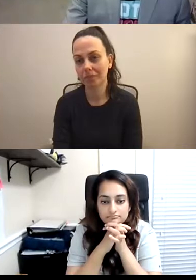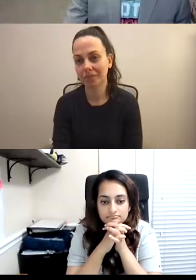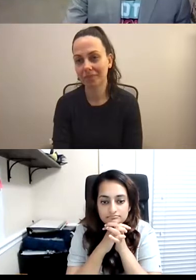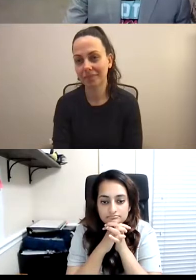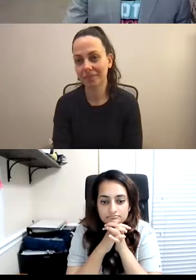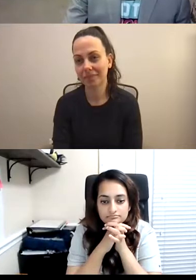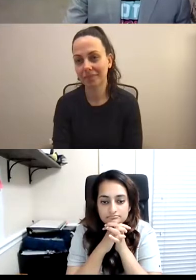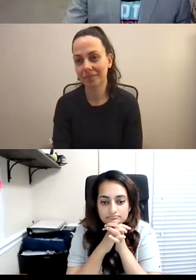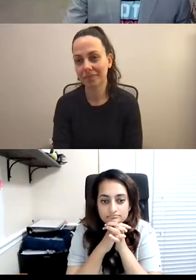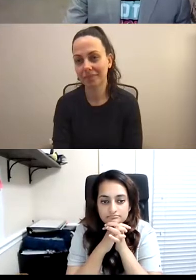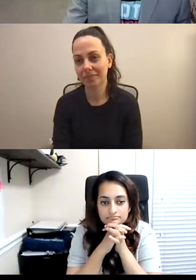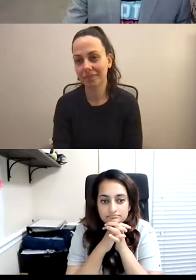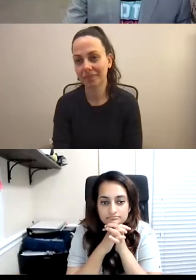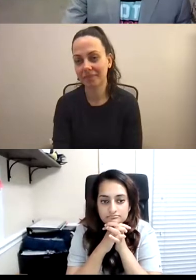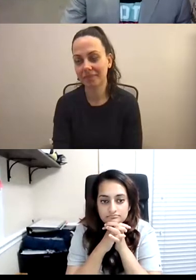So yeah.